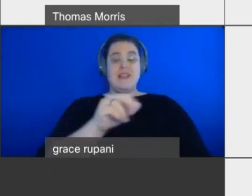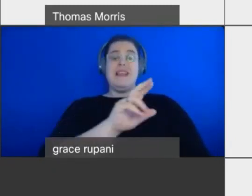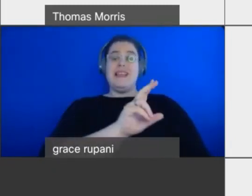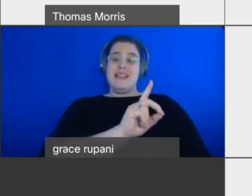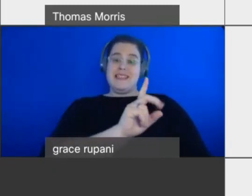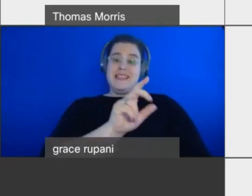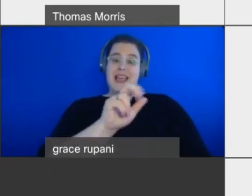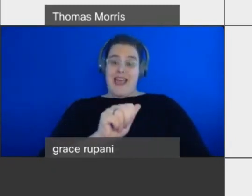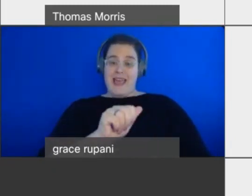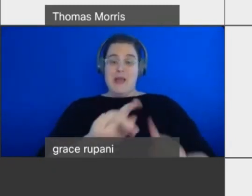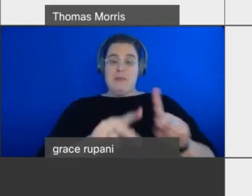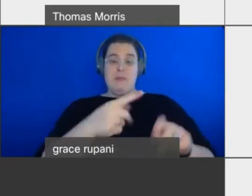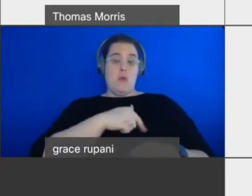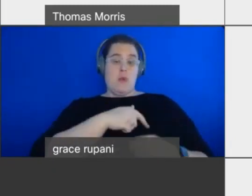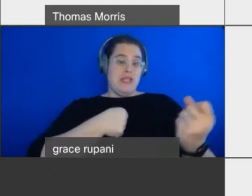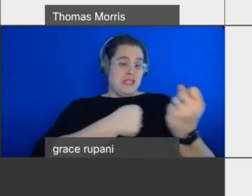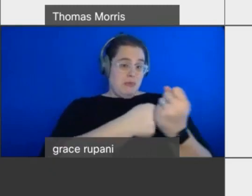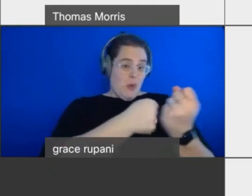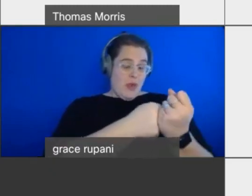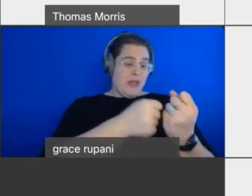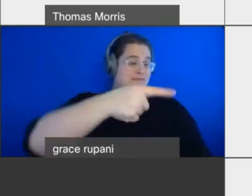become eligible until